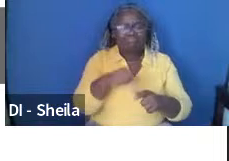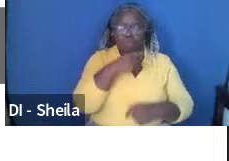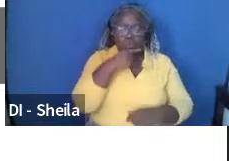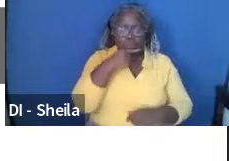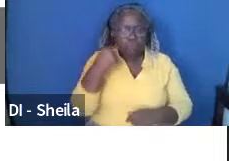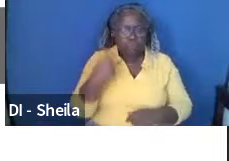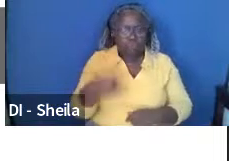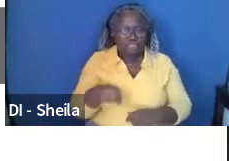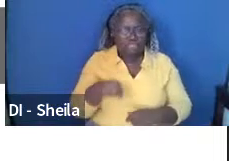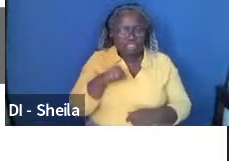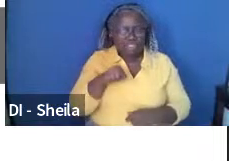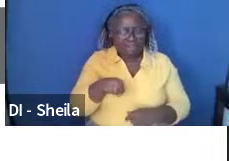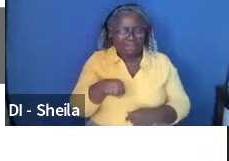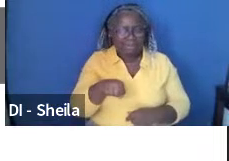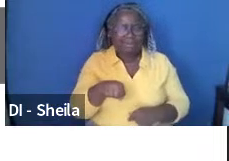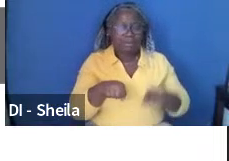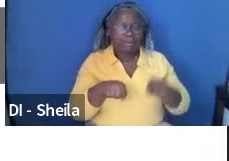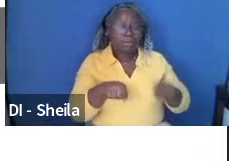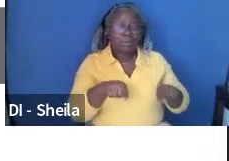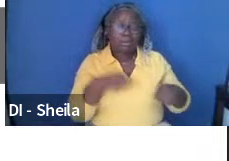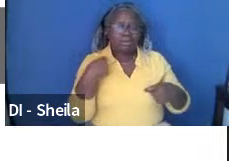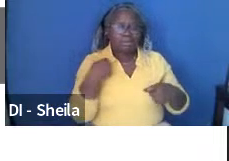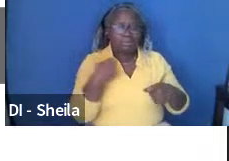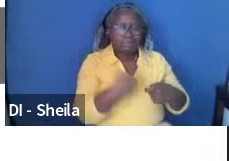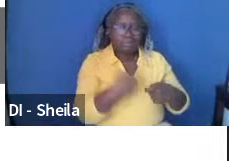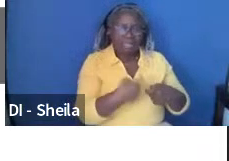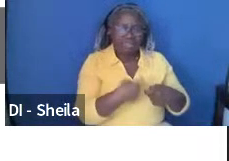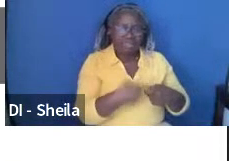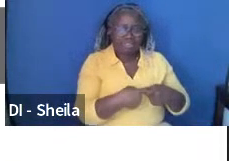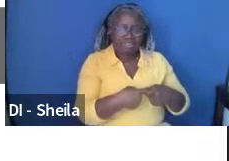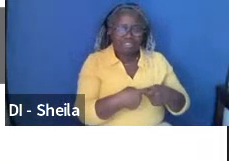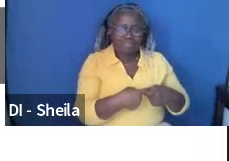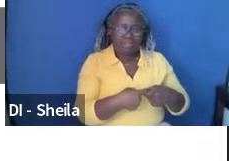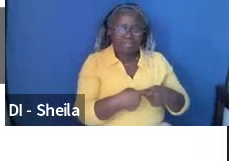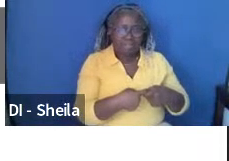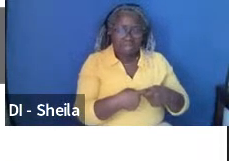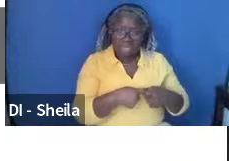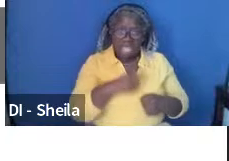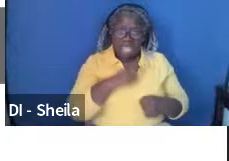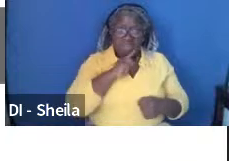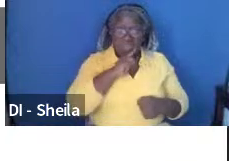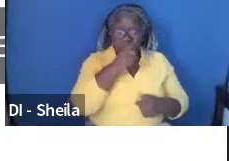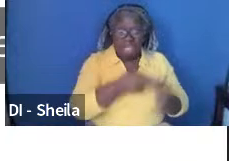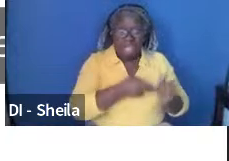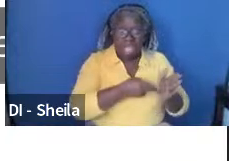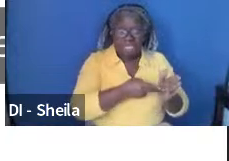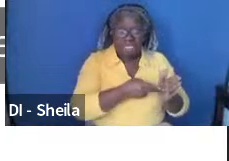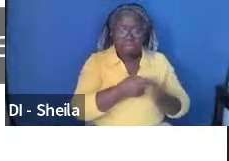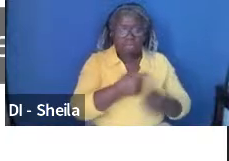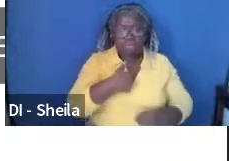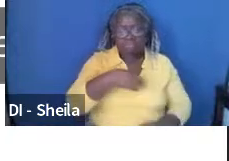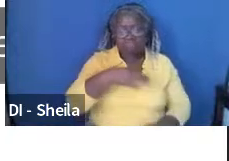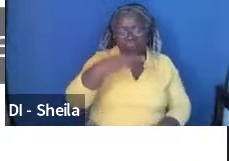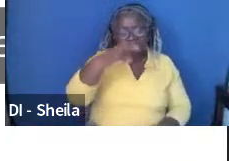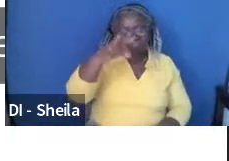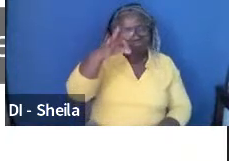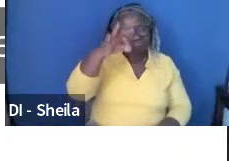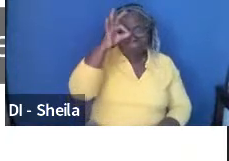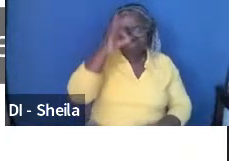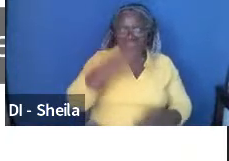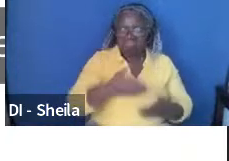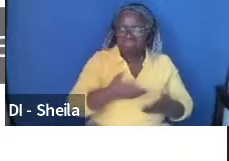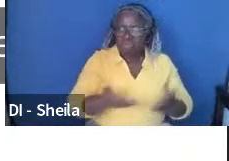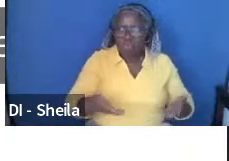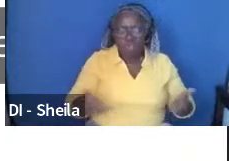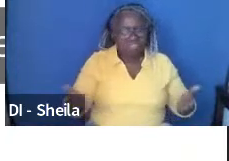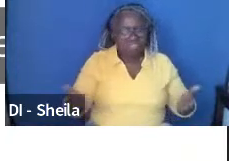Spanish, which frankly, I didn't know we have these until about 2 weeks ago. And again,